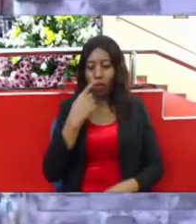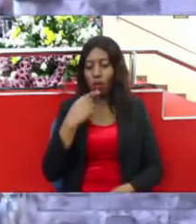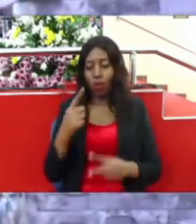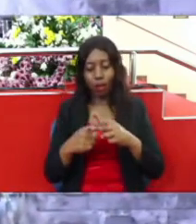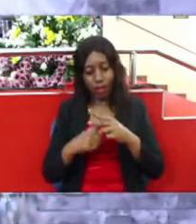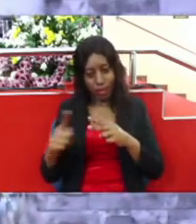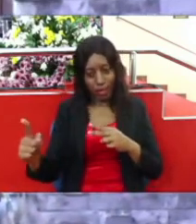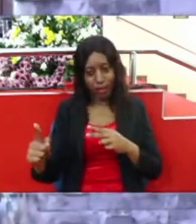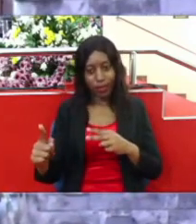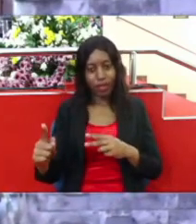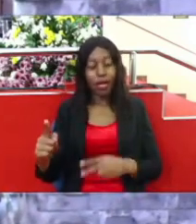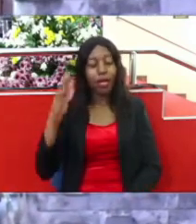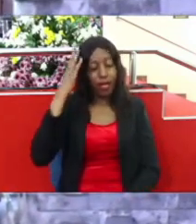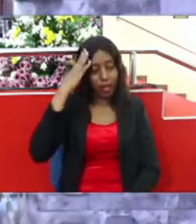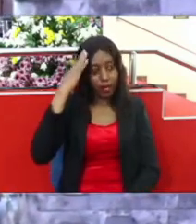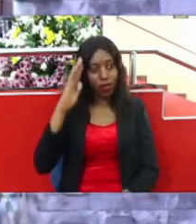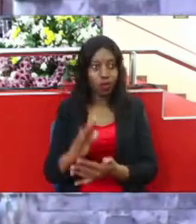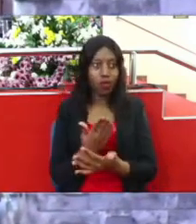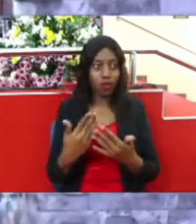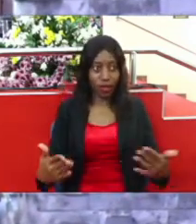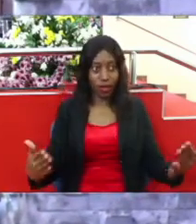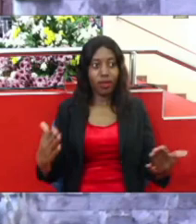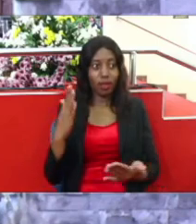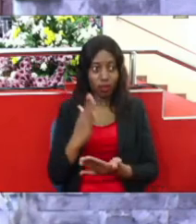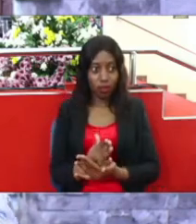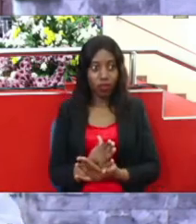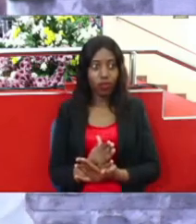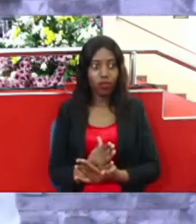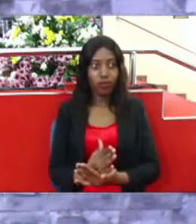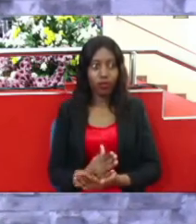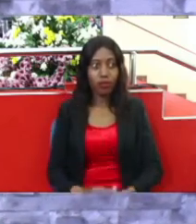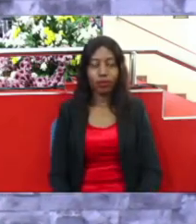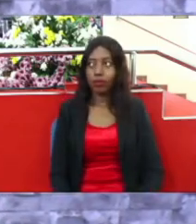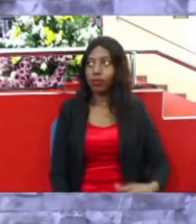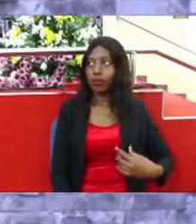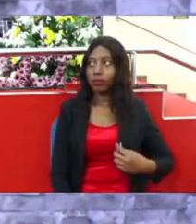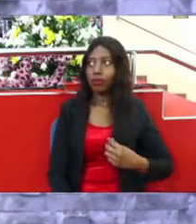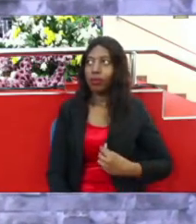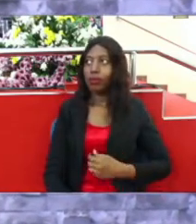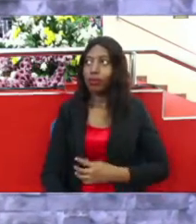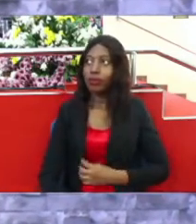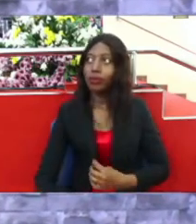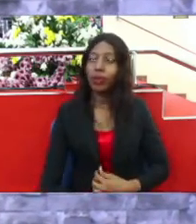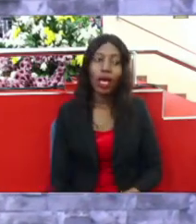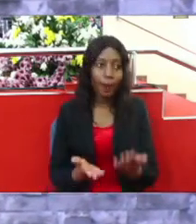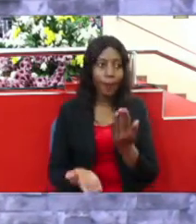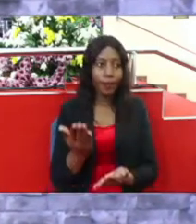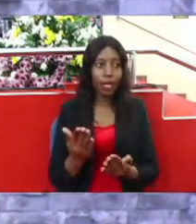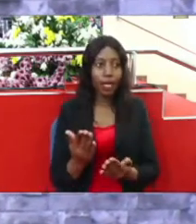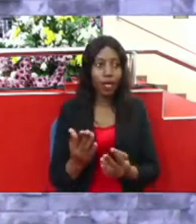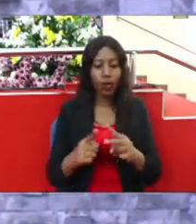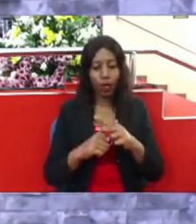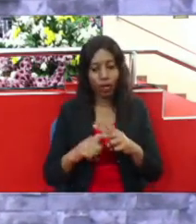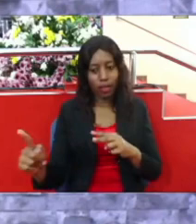see somebody who is running, they know something. Ukiona mtu anakimbia ana jambo ambalo analijua. Either they are running from a place where there is war. Pengine anatoroka toka